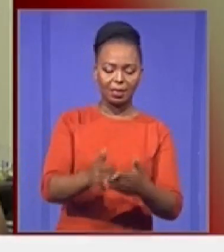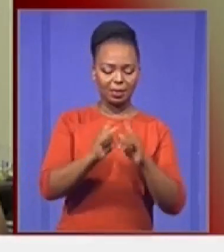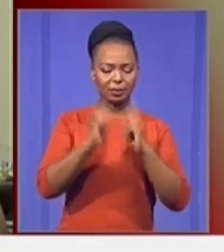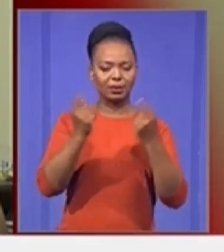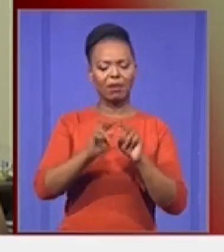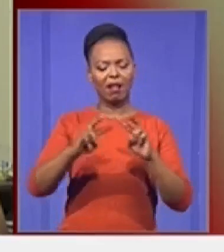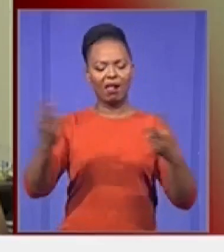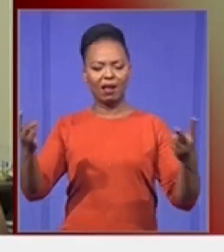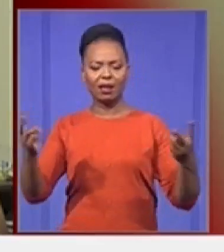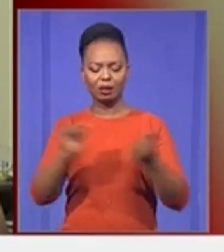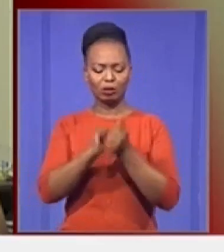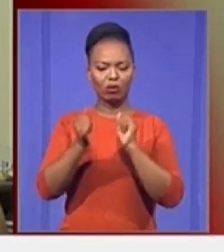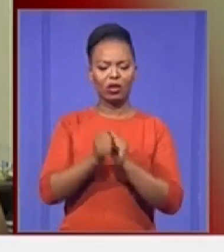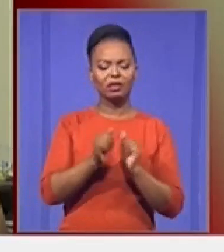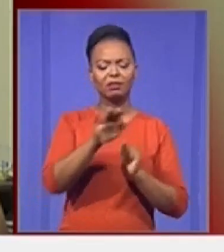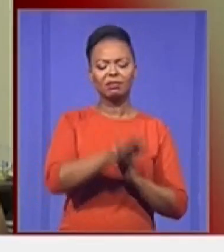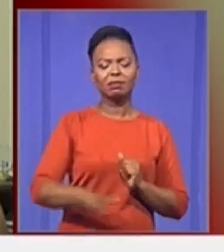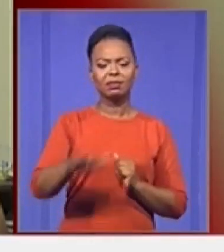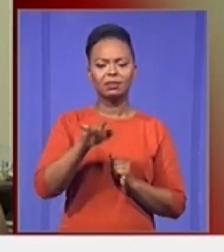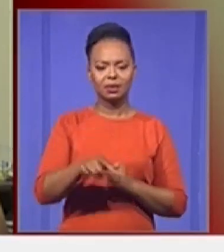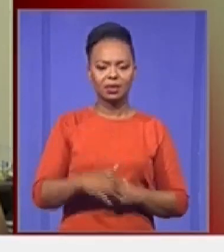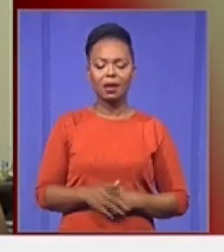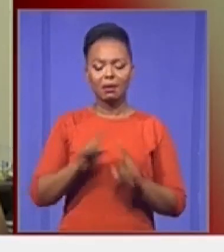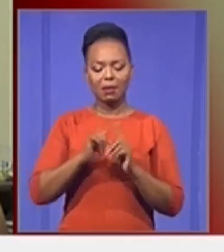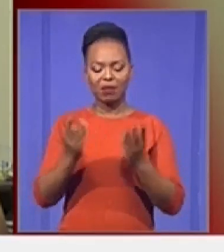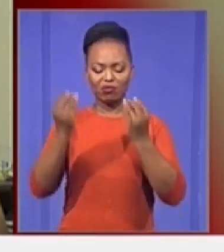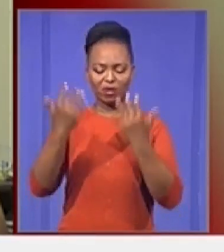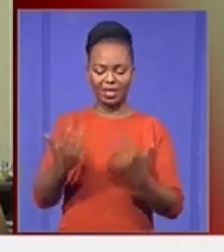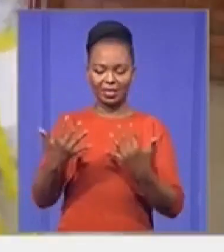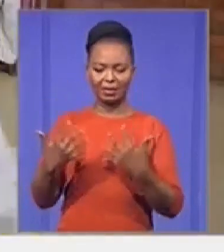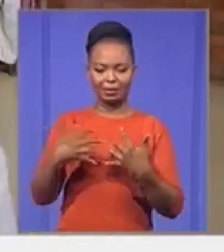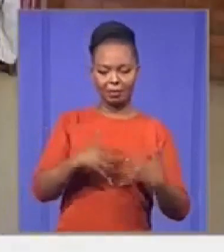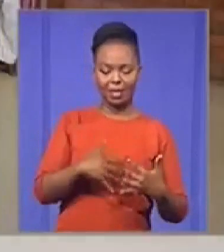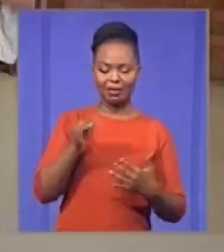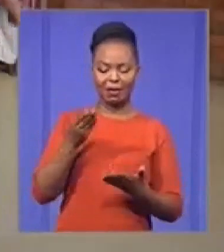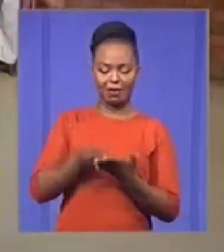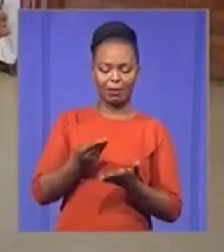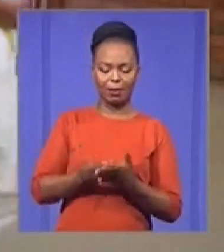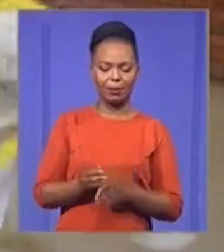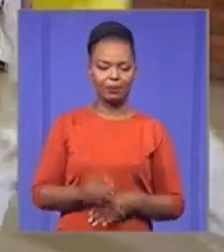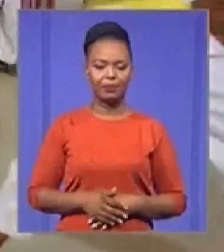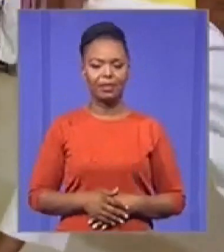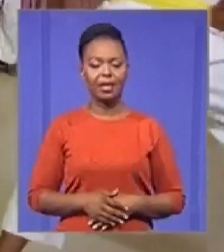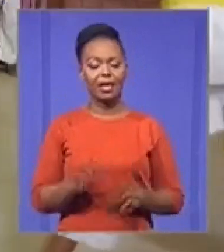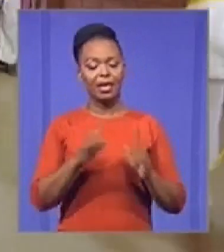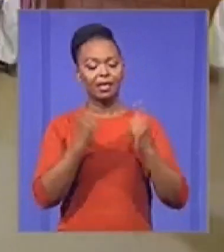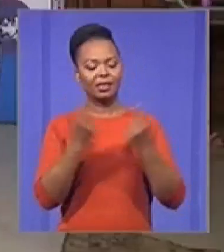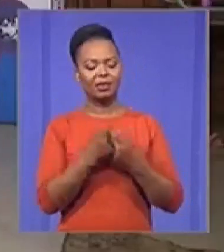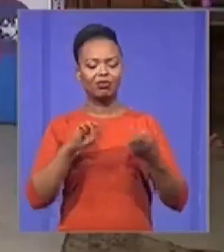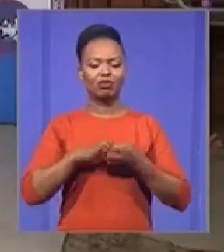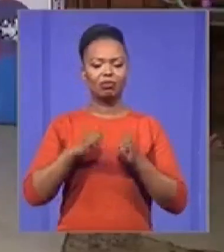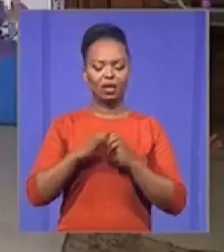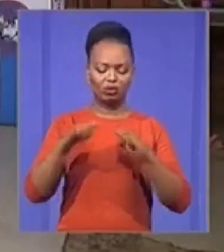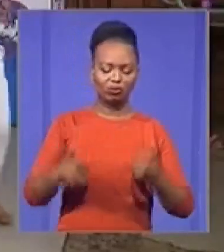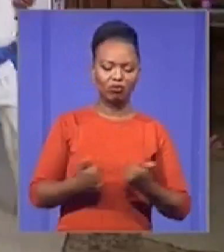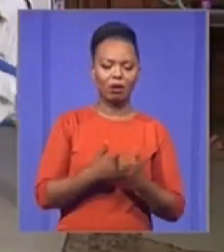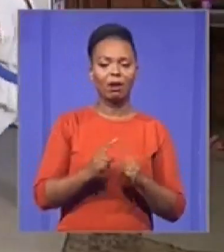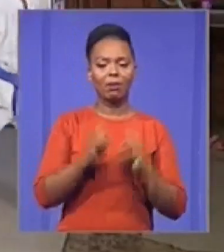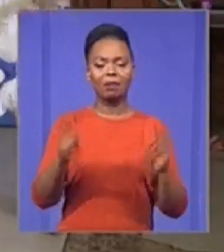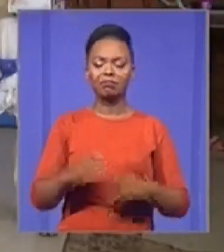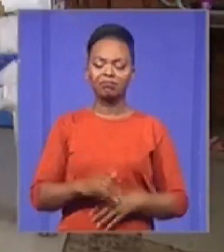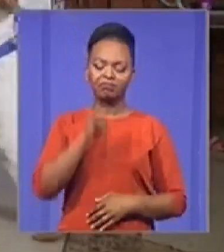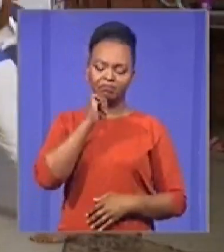various sporting sectors, we normally do it according to our budget that's available. Le ha hoja sehlopha sena se tobane le mathata, empa ba dumela